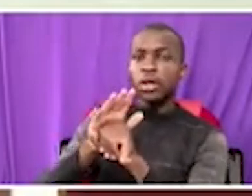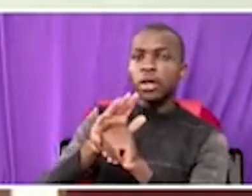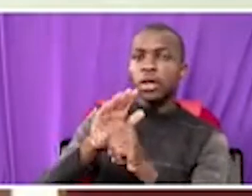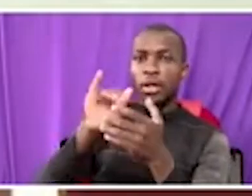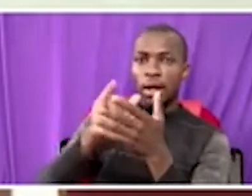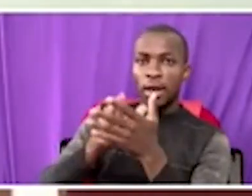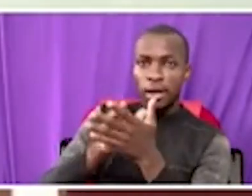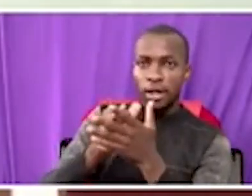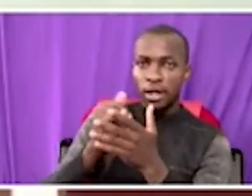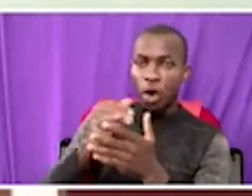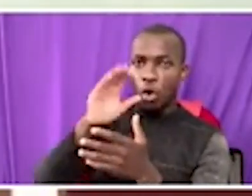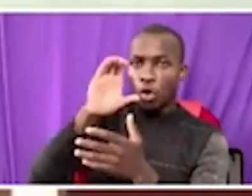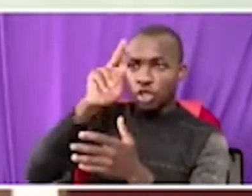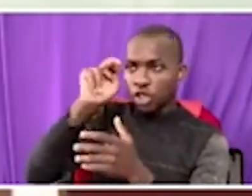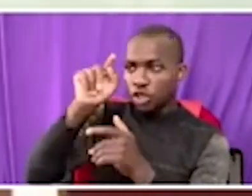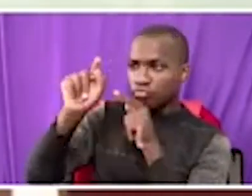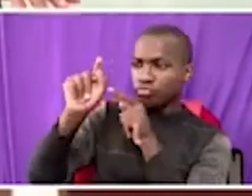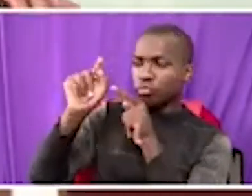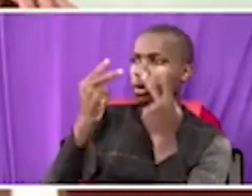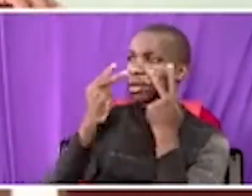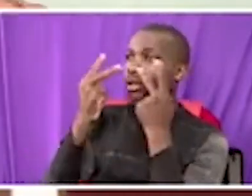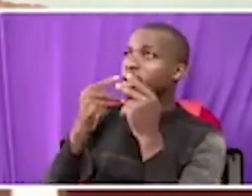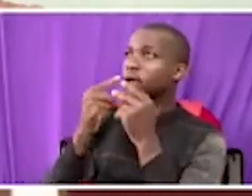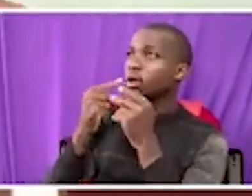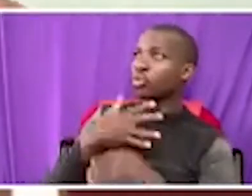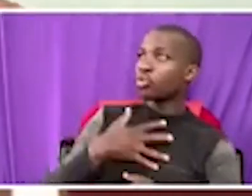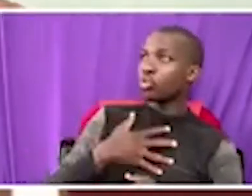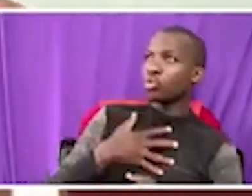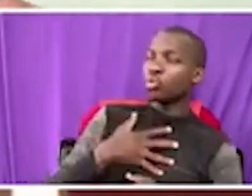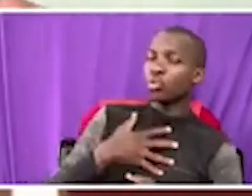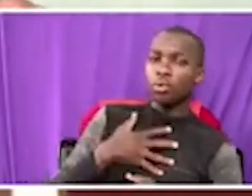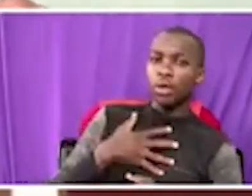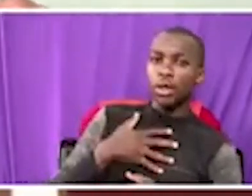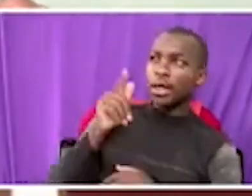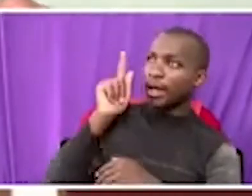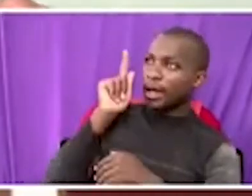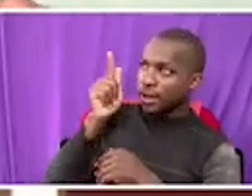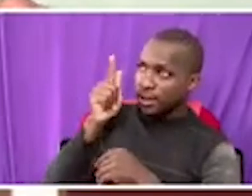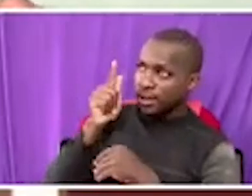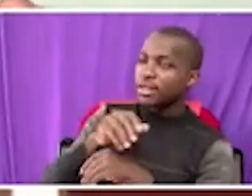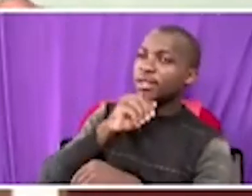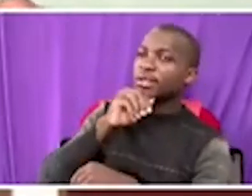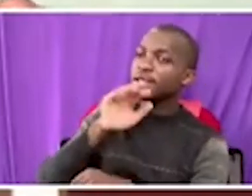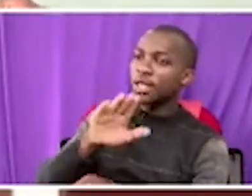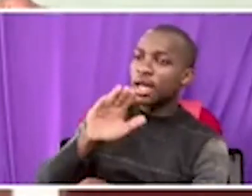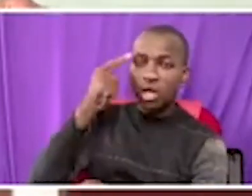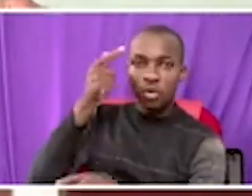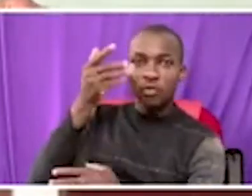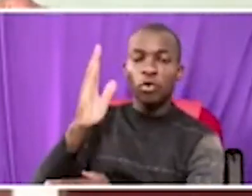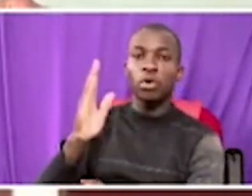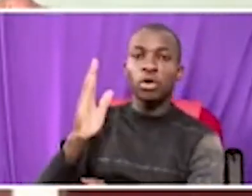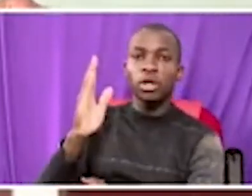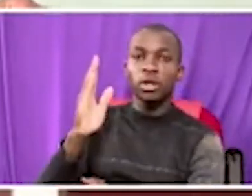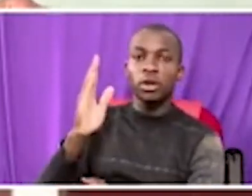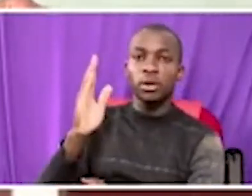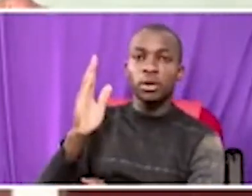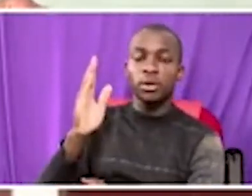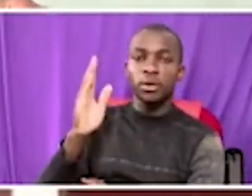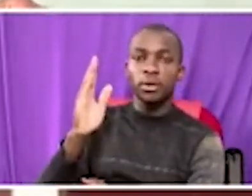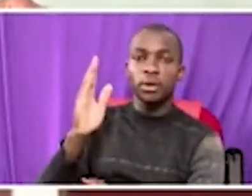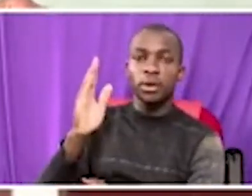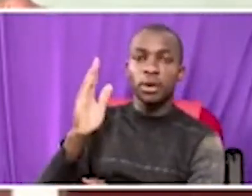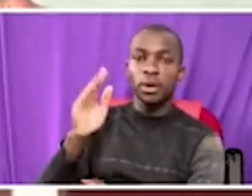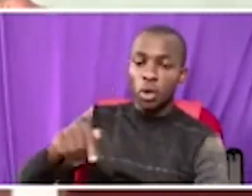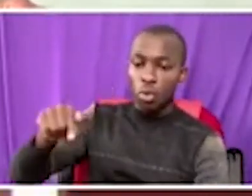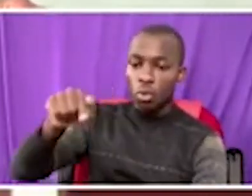The centurion looks and says, oh my goodness, this was the Son of God, and we